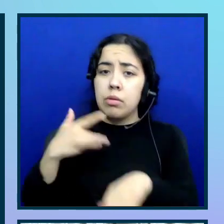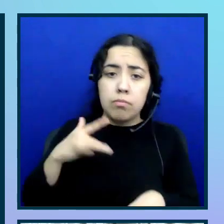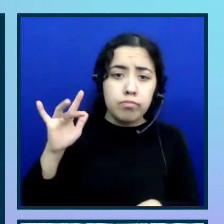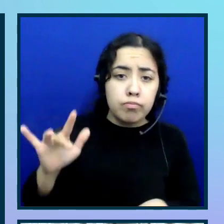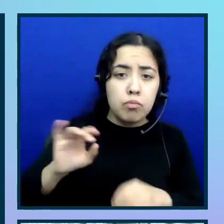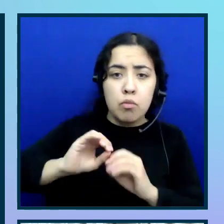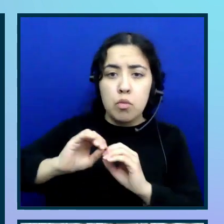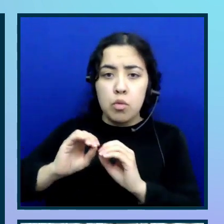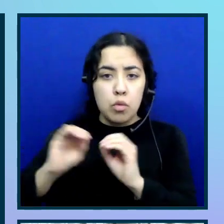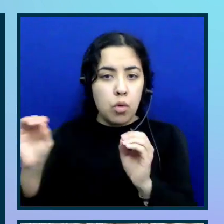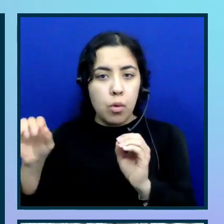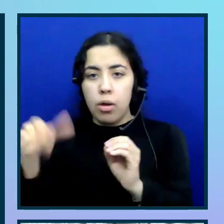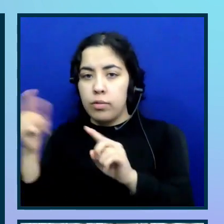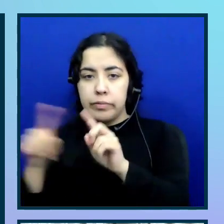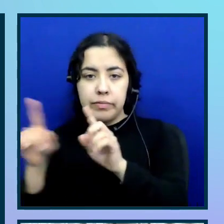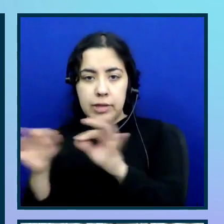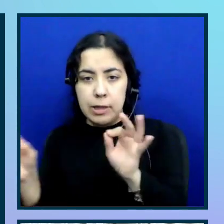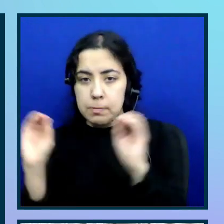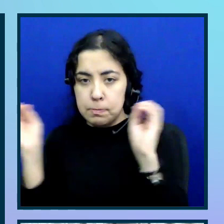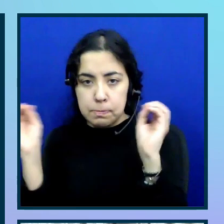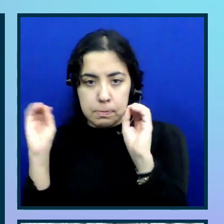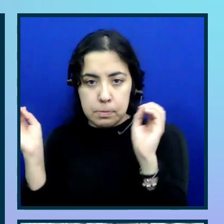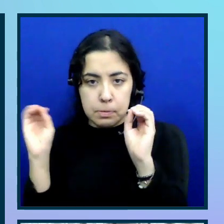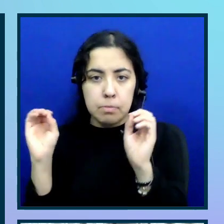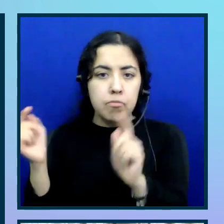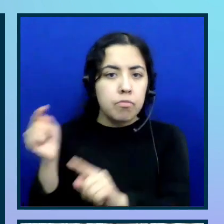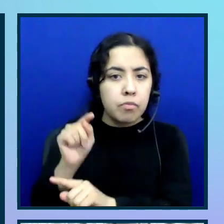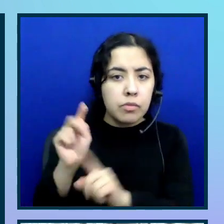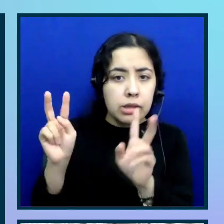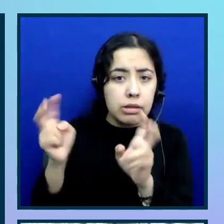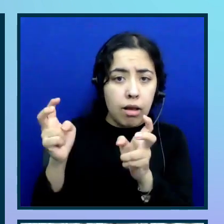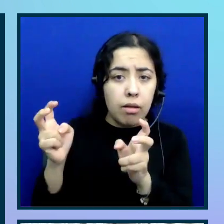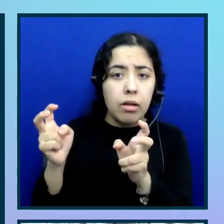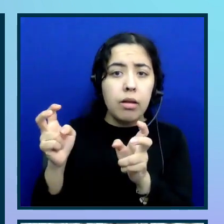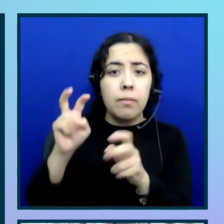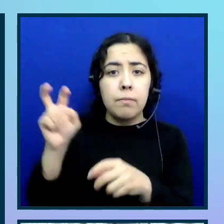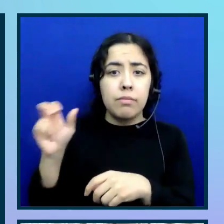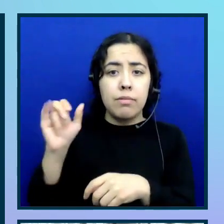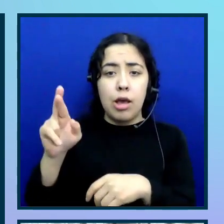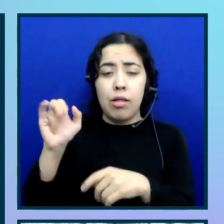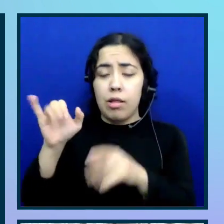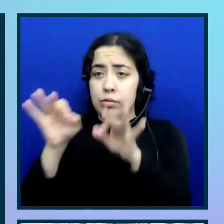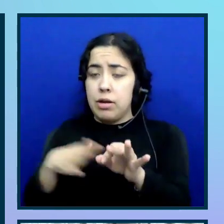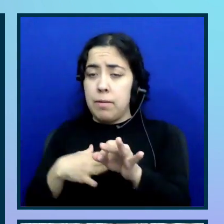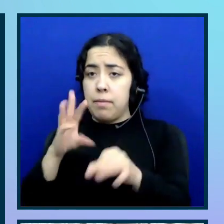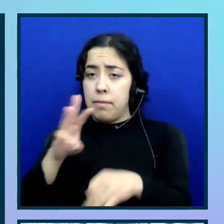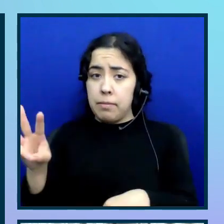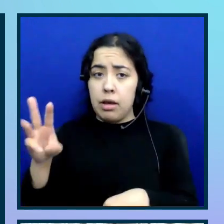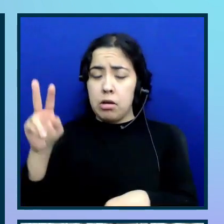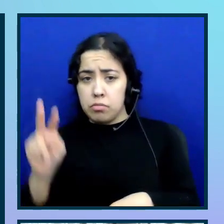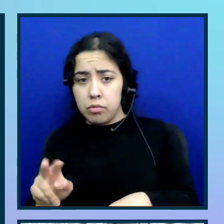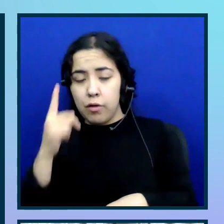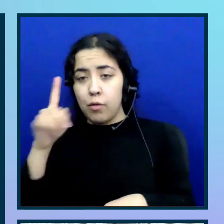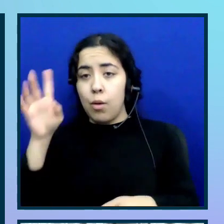sections that differ. It's going to ask me about the page title. Does it accurately describe the page? This is the landing page for a